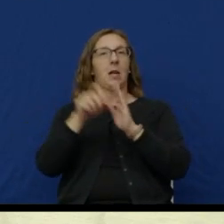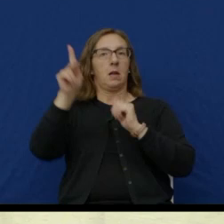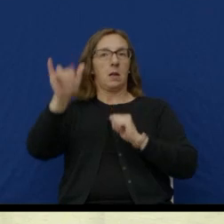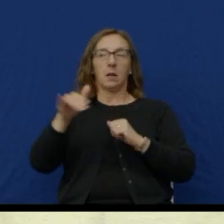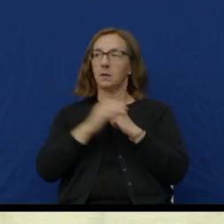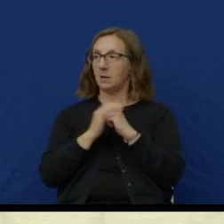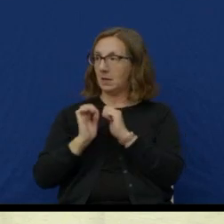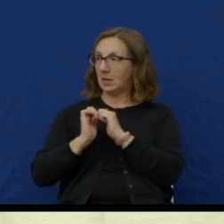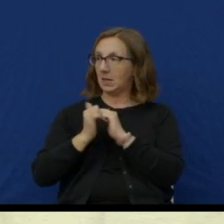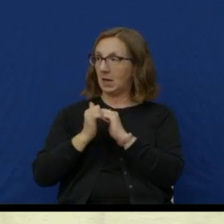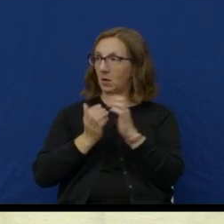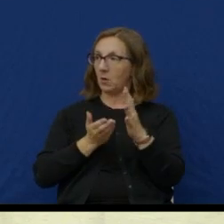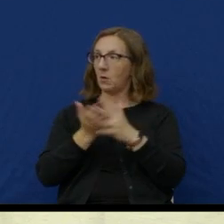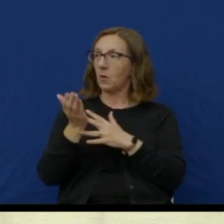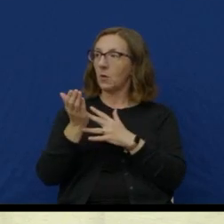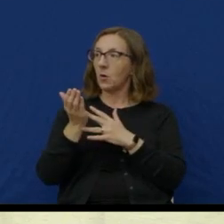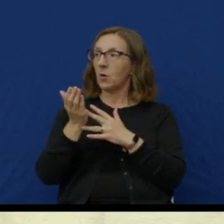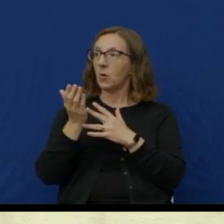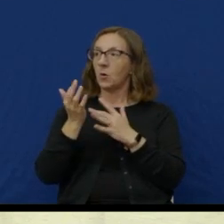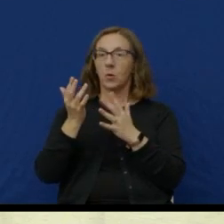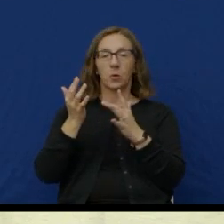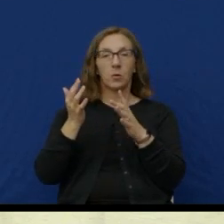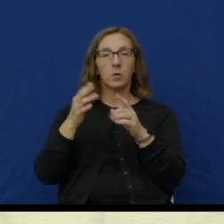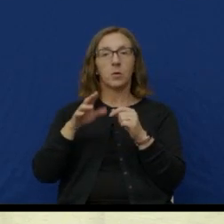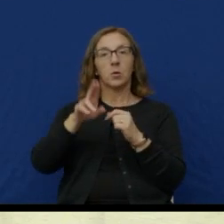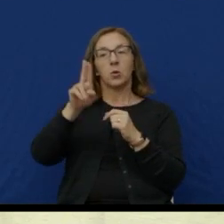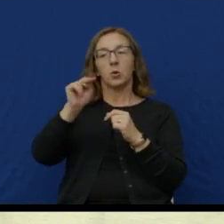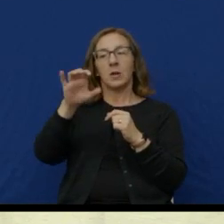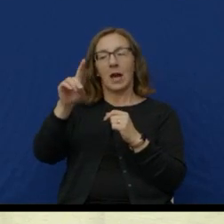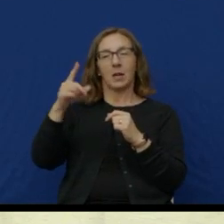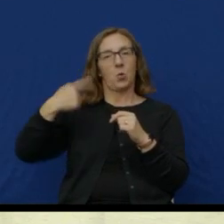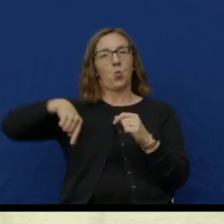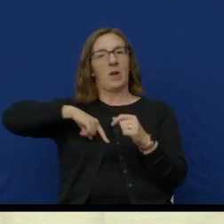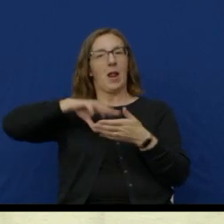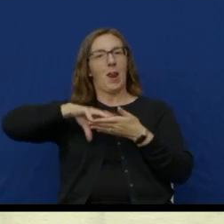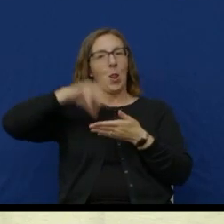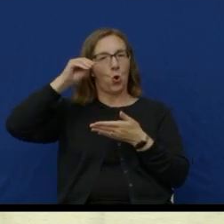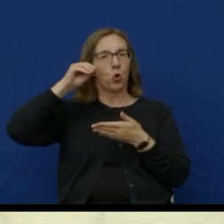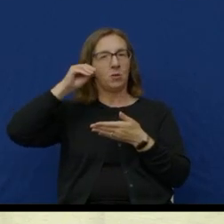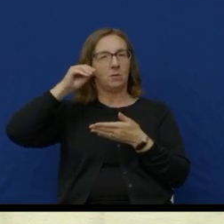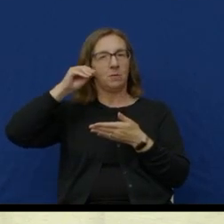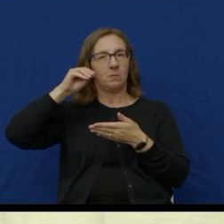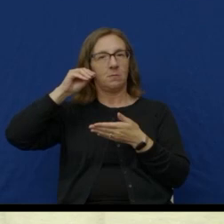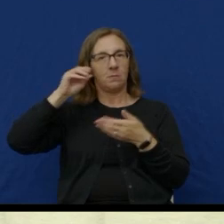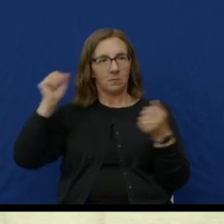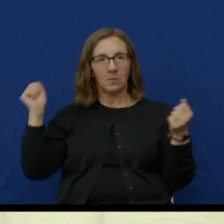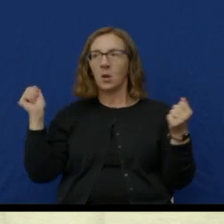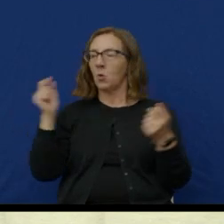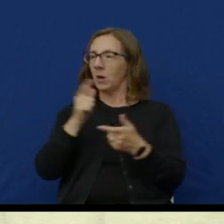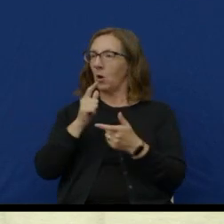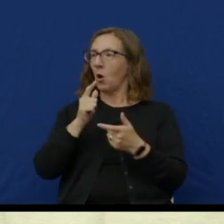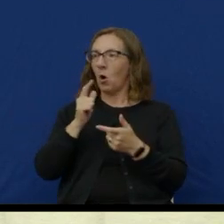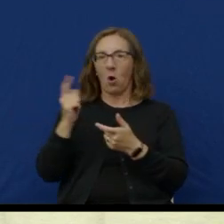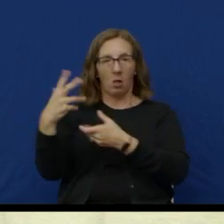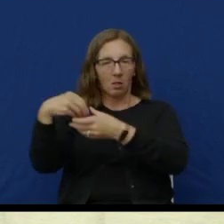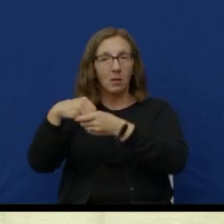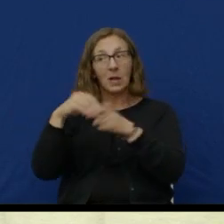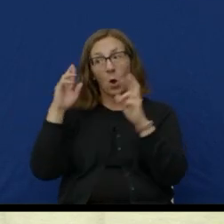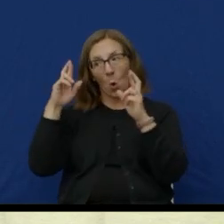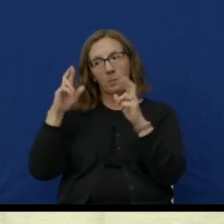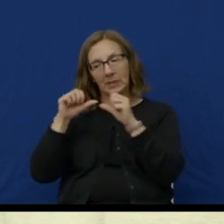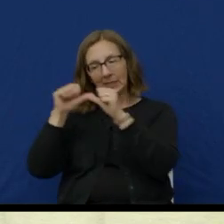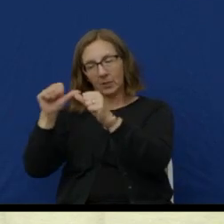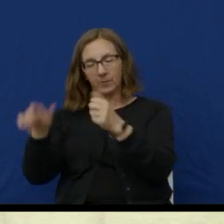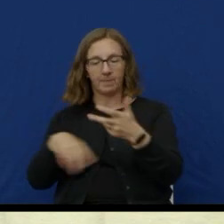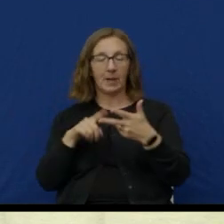that through listening to Kentuckians, and that is the United We Learn initiative that all of you are engaged in and I hope continues. And